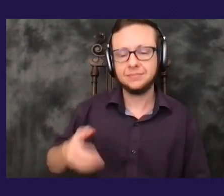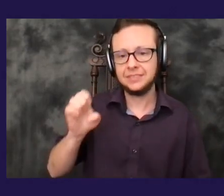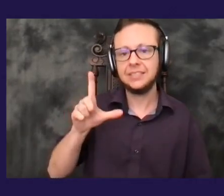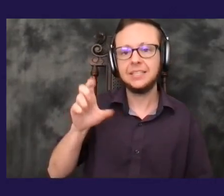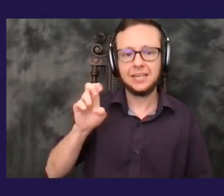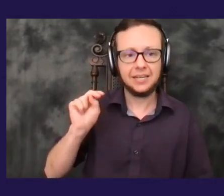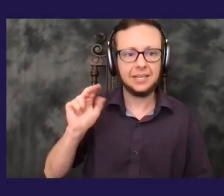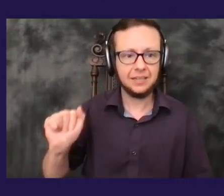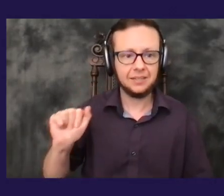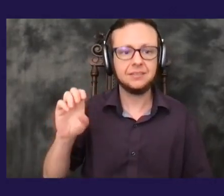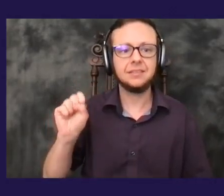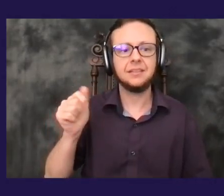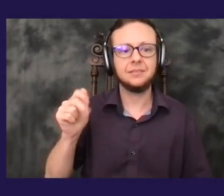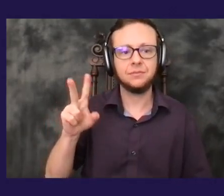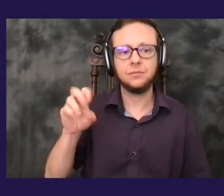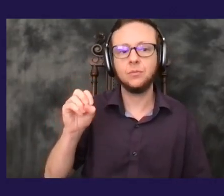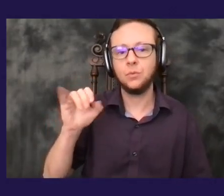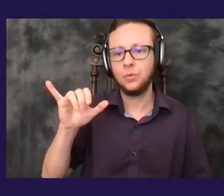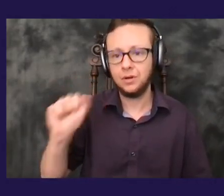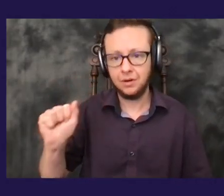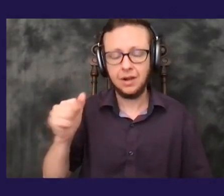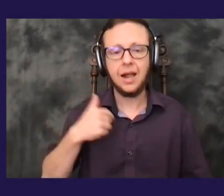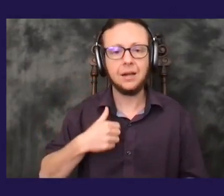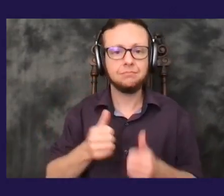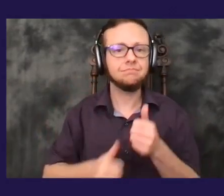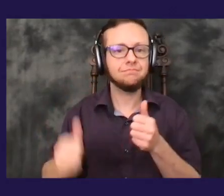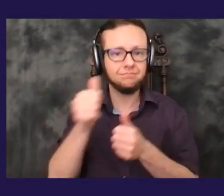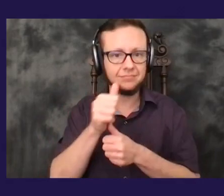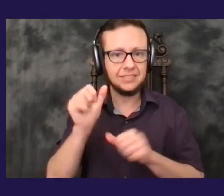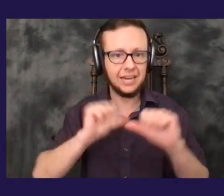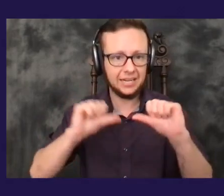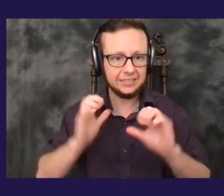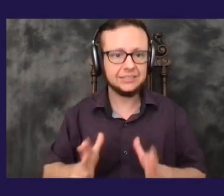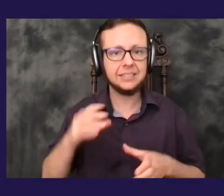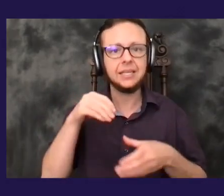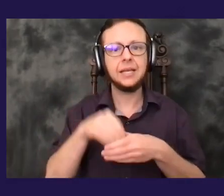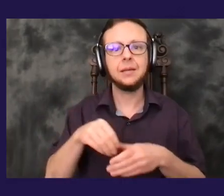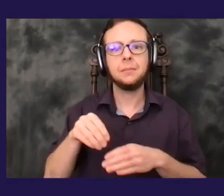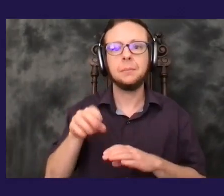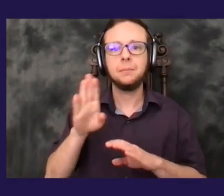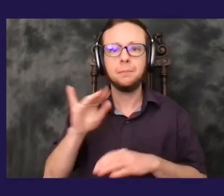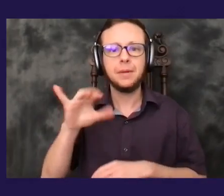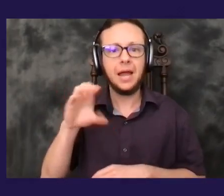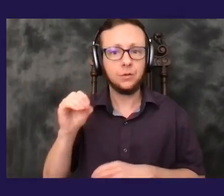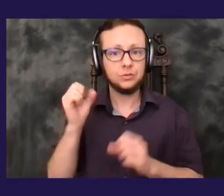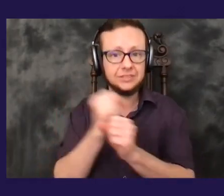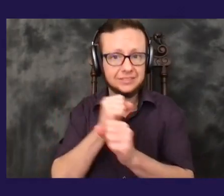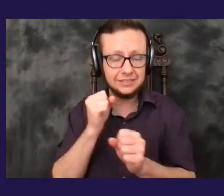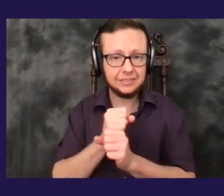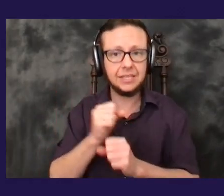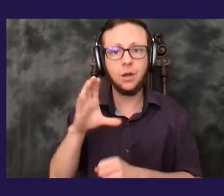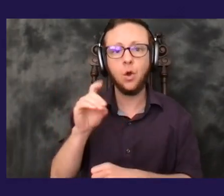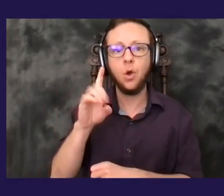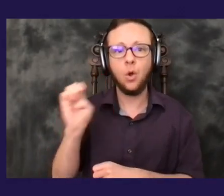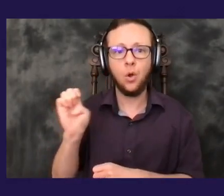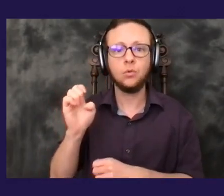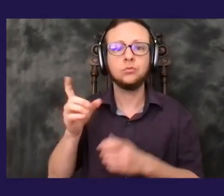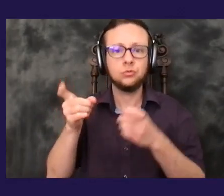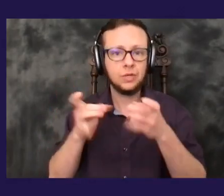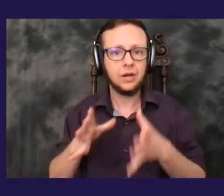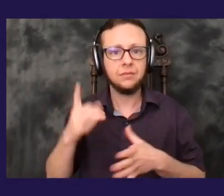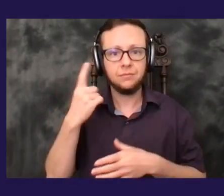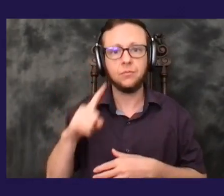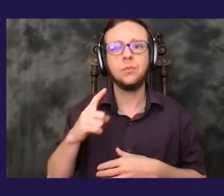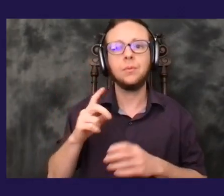principal scientist in the Department of Biostatistics, and I'm the co-director of the Preparedness program at the Harvard THN School of Public